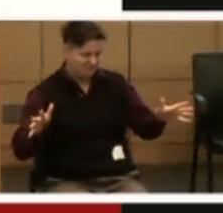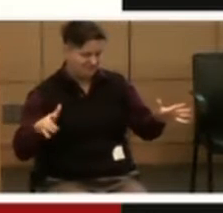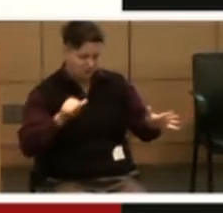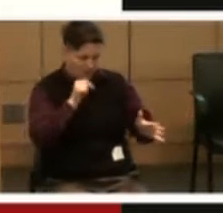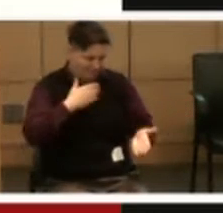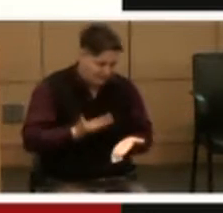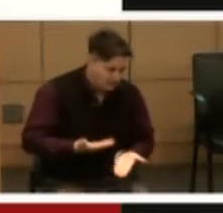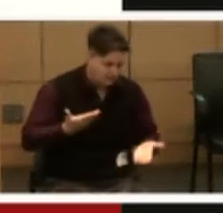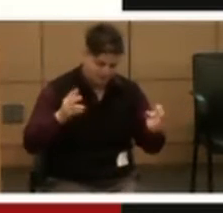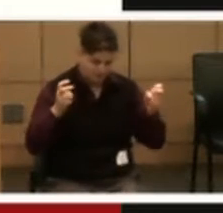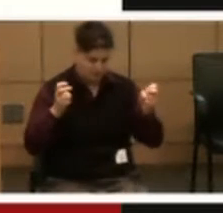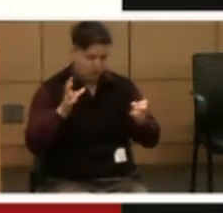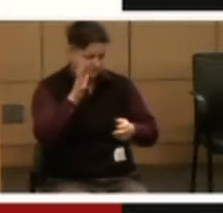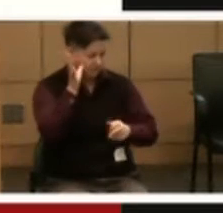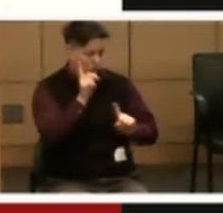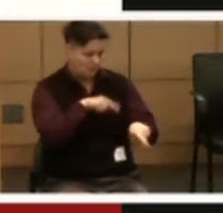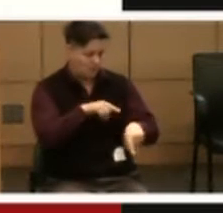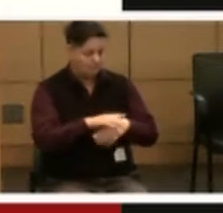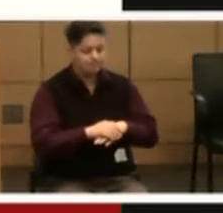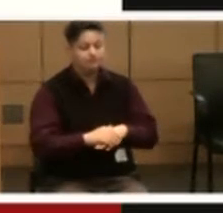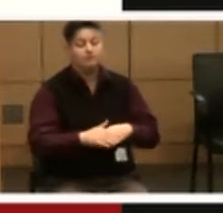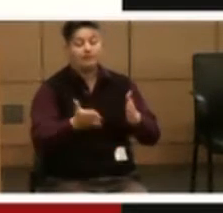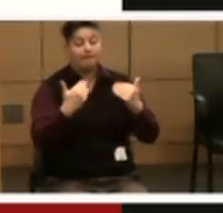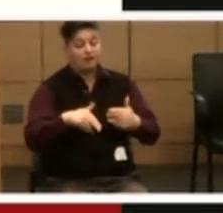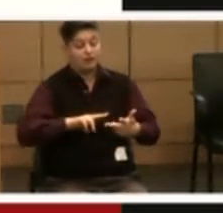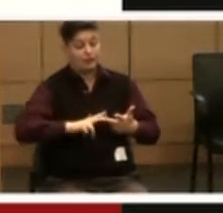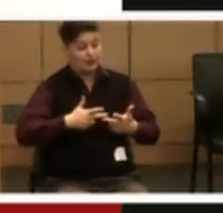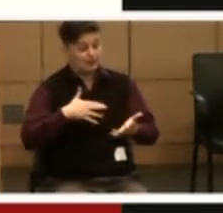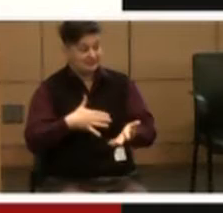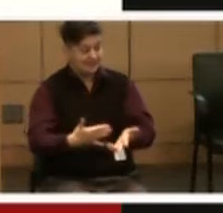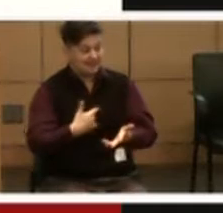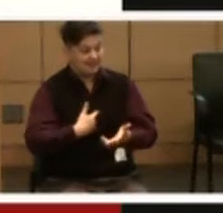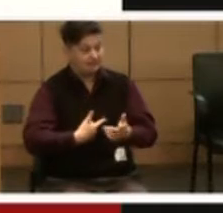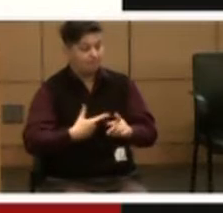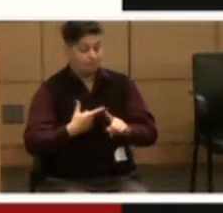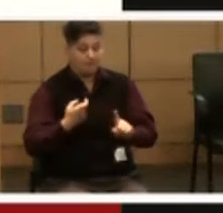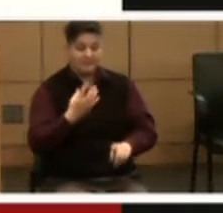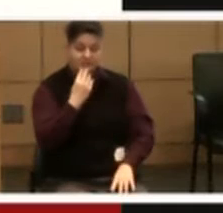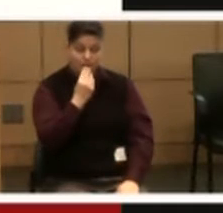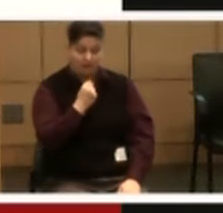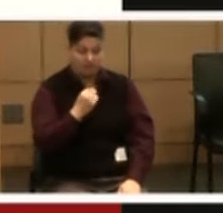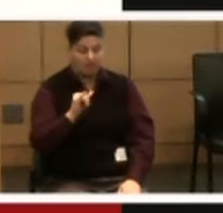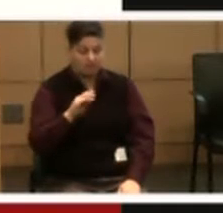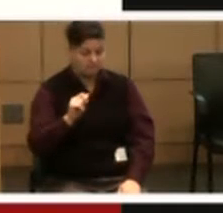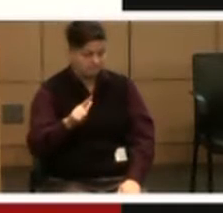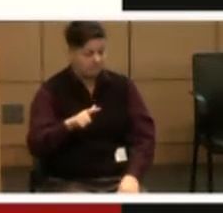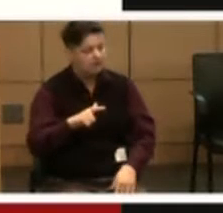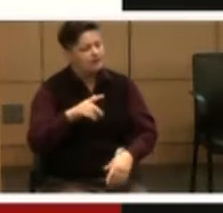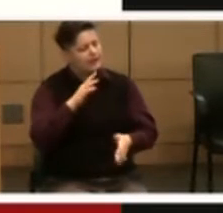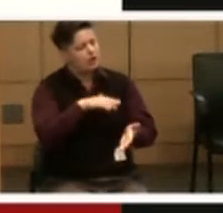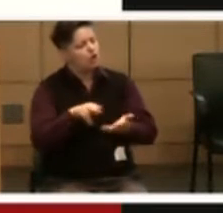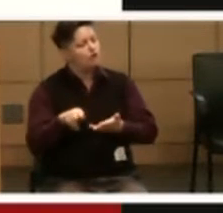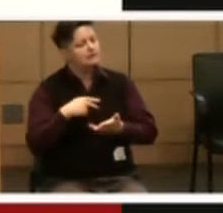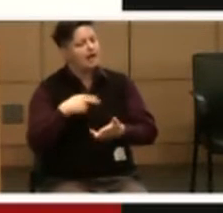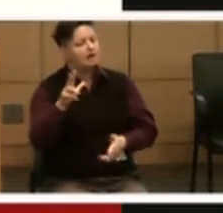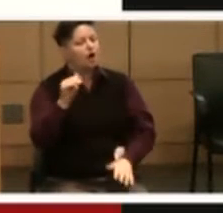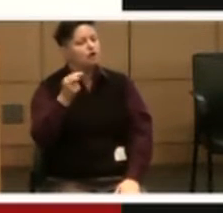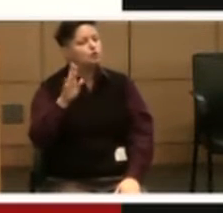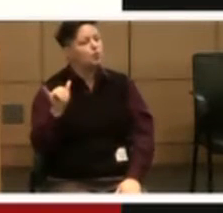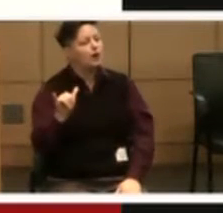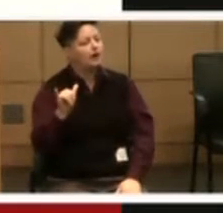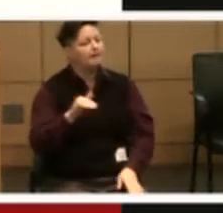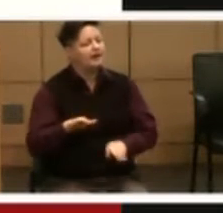is very exciting to me. It's coming out of Israel, in which they actually looked at auditory behavior and